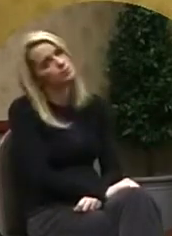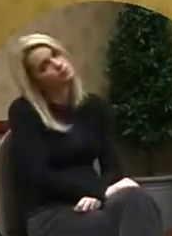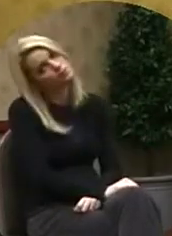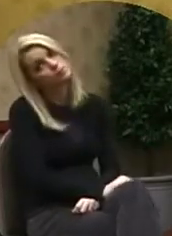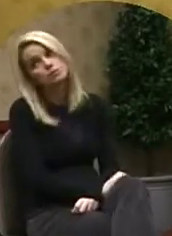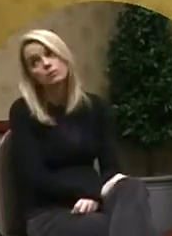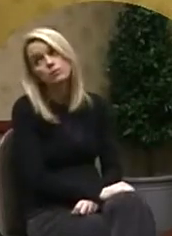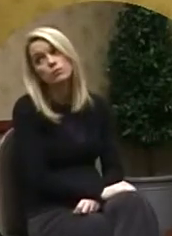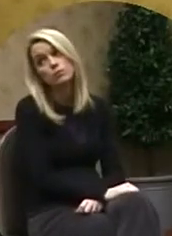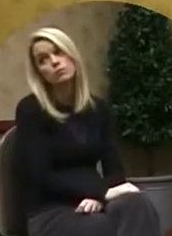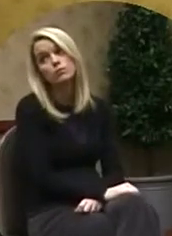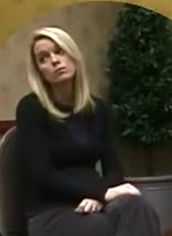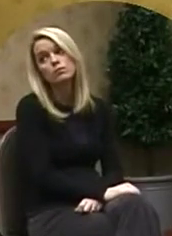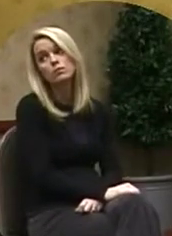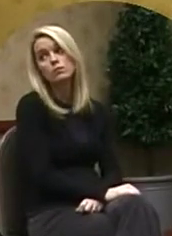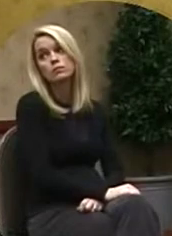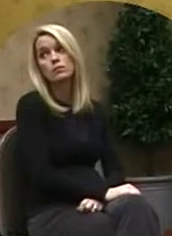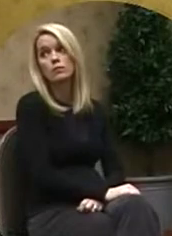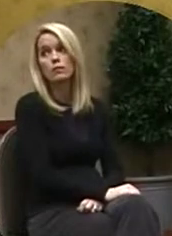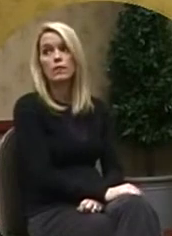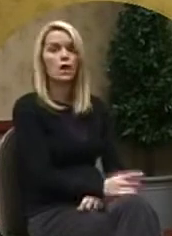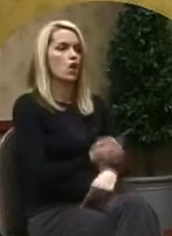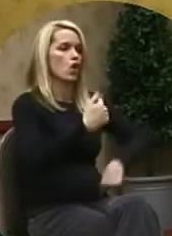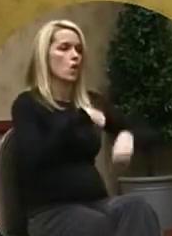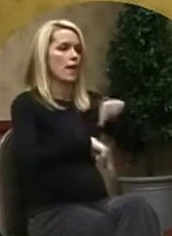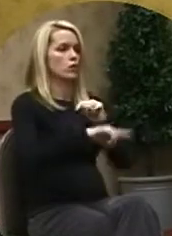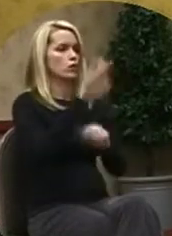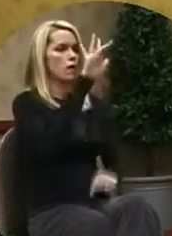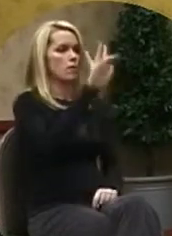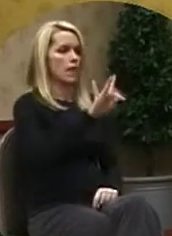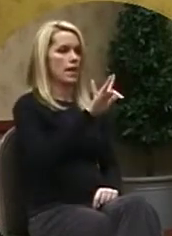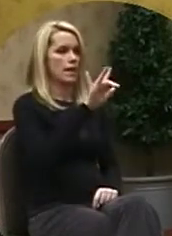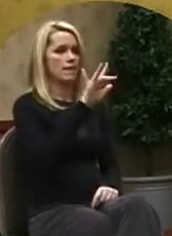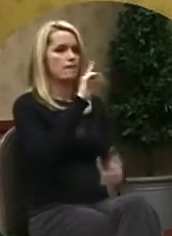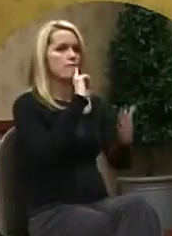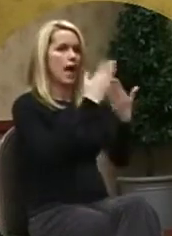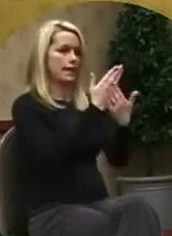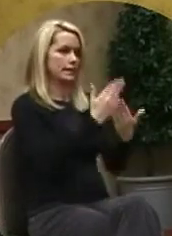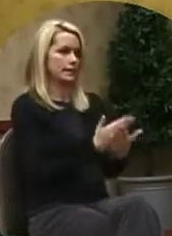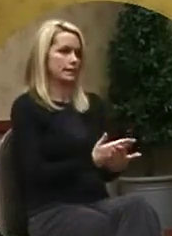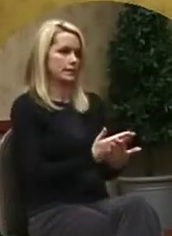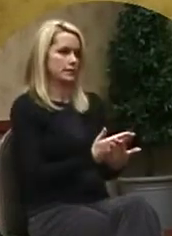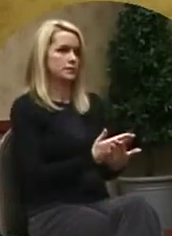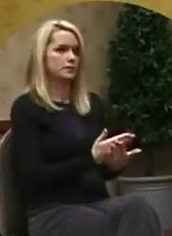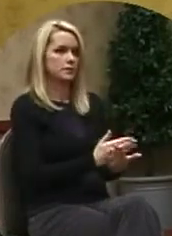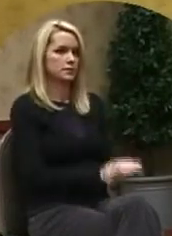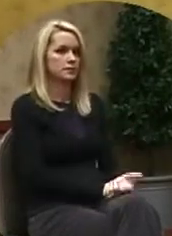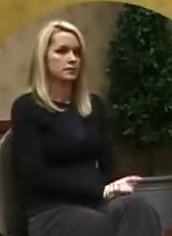Here's what I would like you to do. Let's go back to the blank facts, just a couple more pages back.